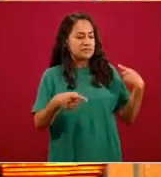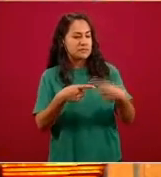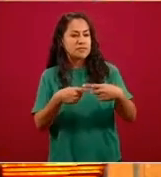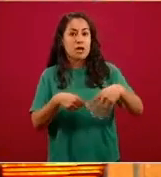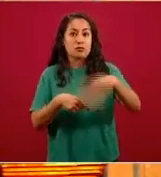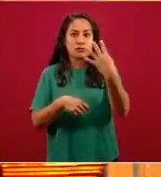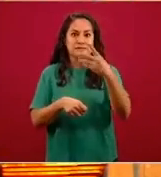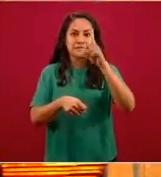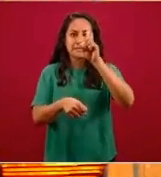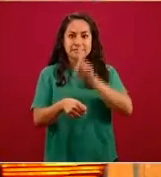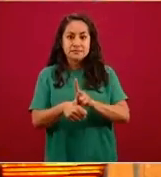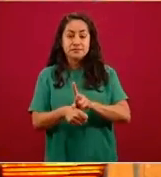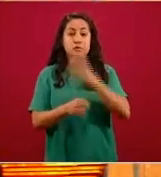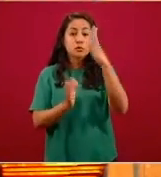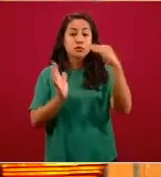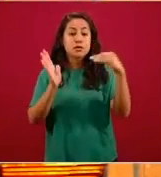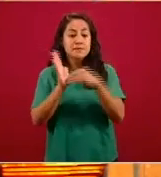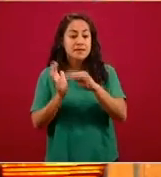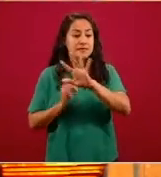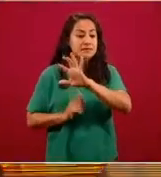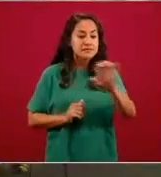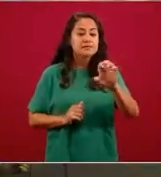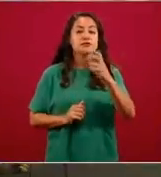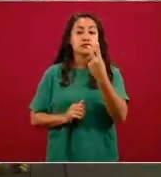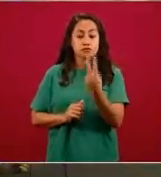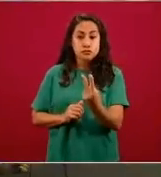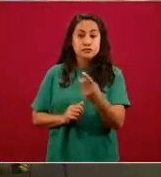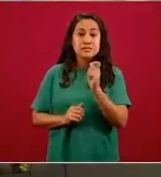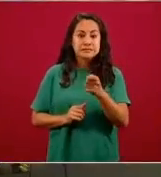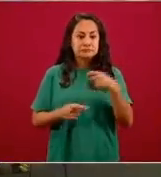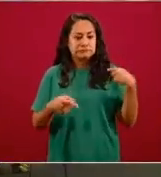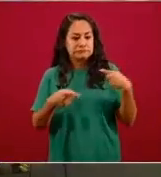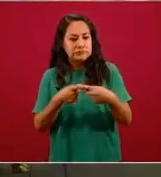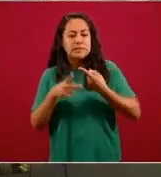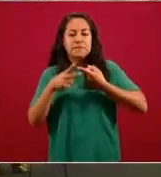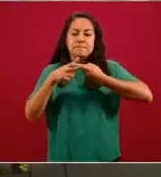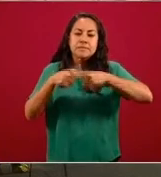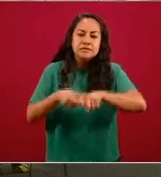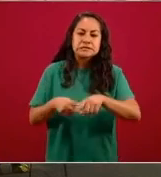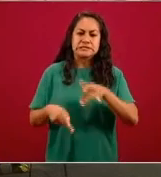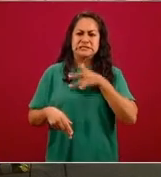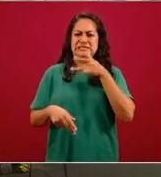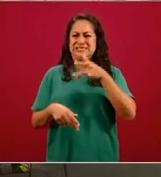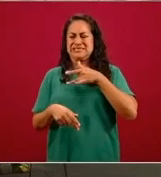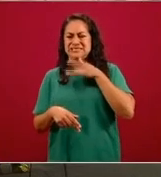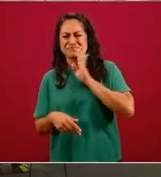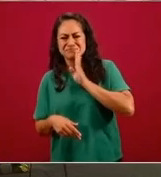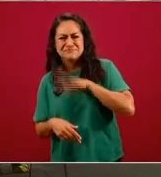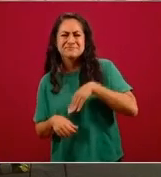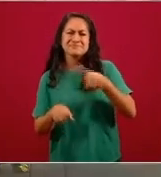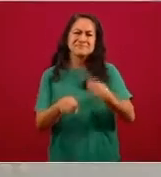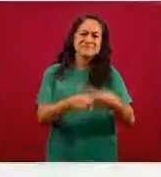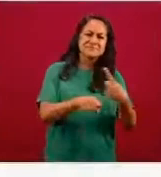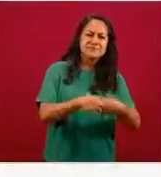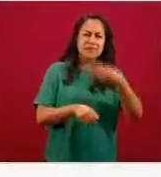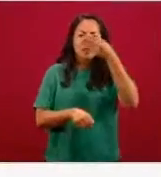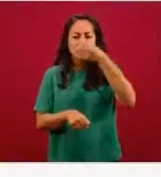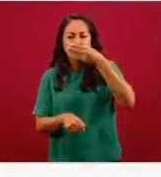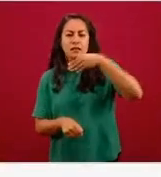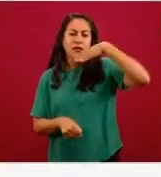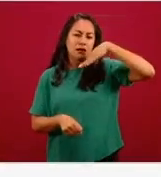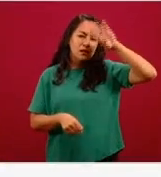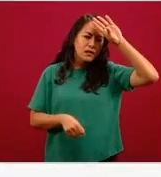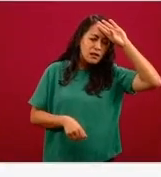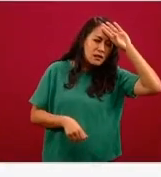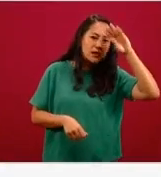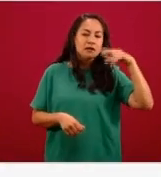observe the active cases distribution per state, meaning the active